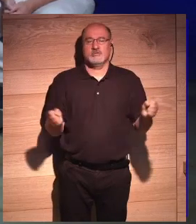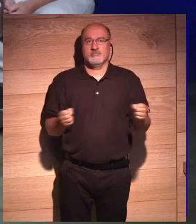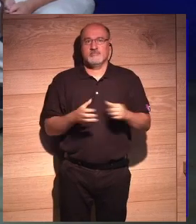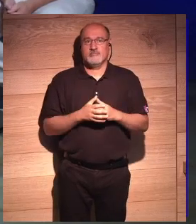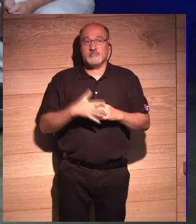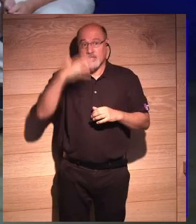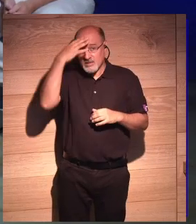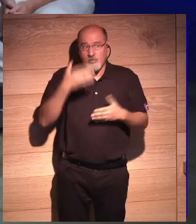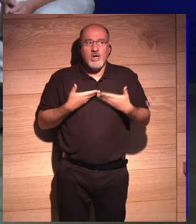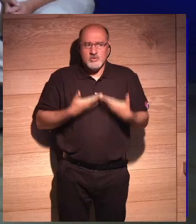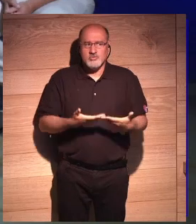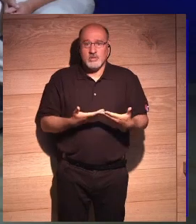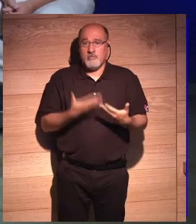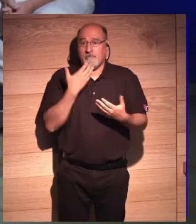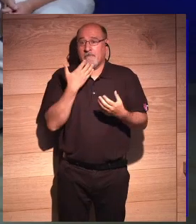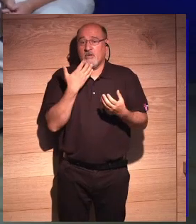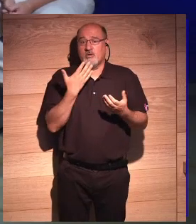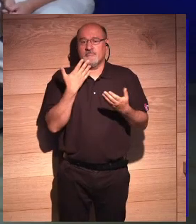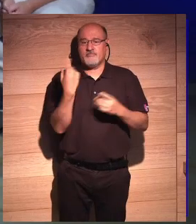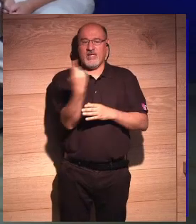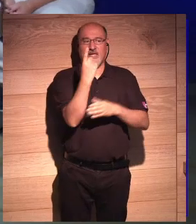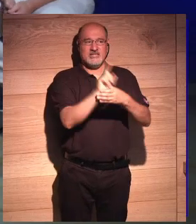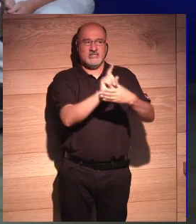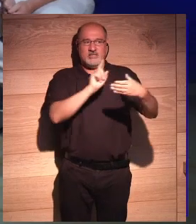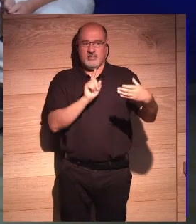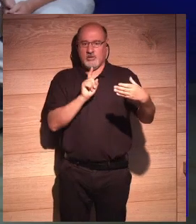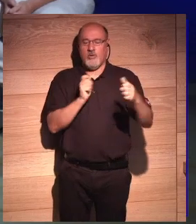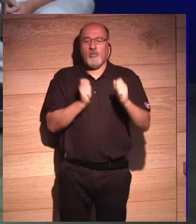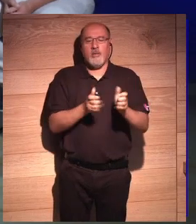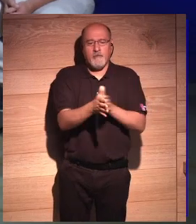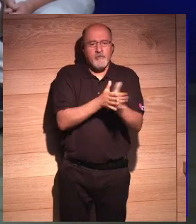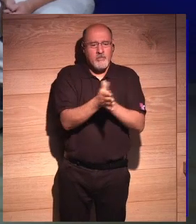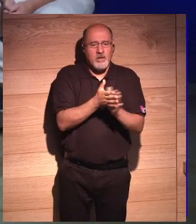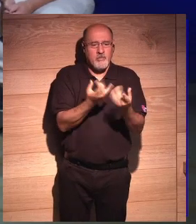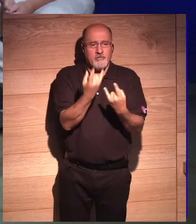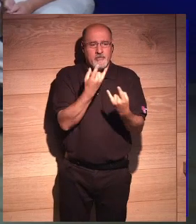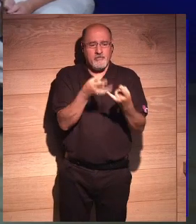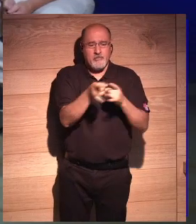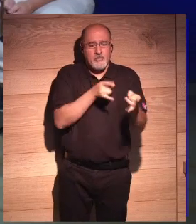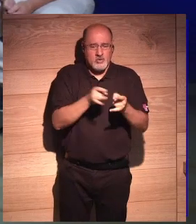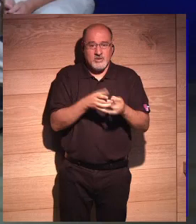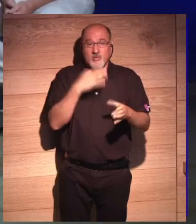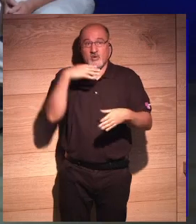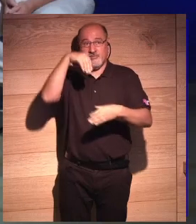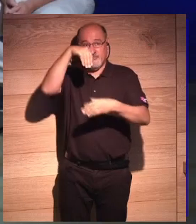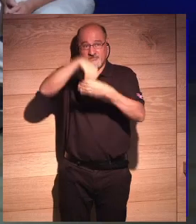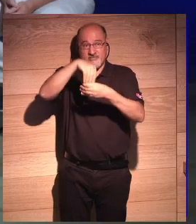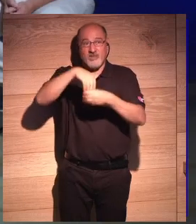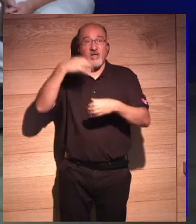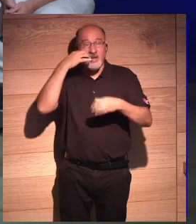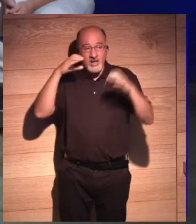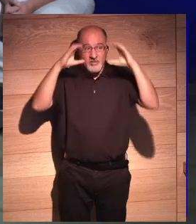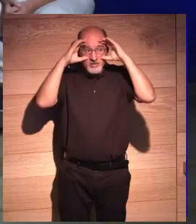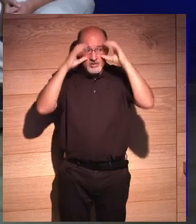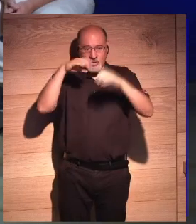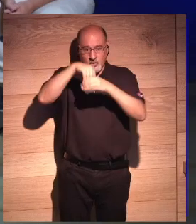for more than 10 minutes. So I think that this is helpful. Why? You are isolating them on the one hand, and you're motivating them on the other. From the VR